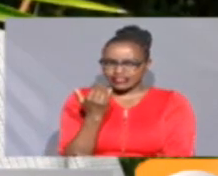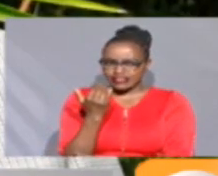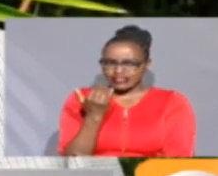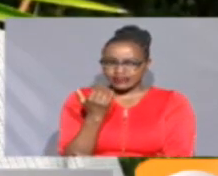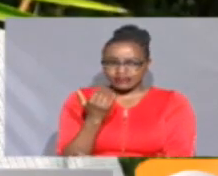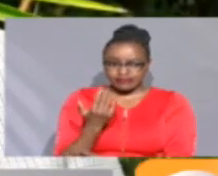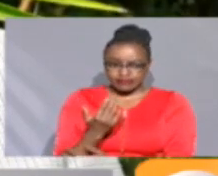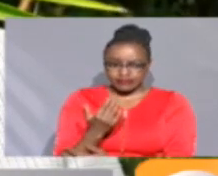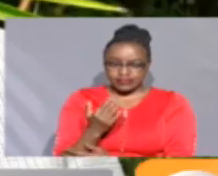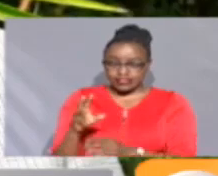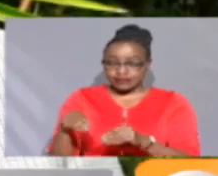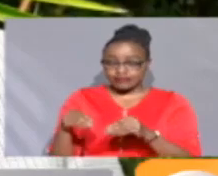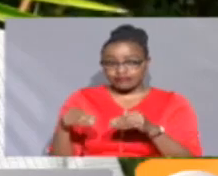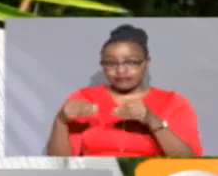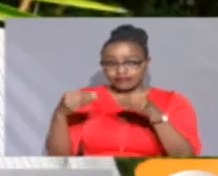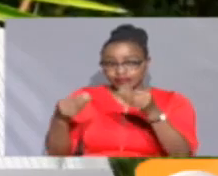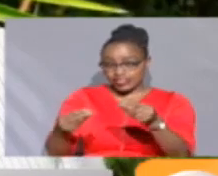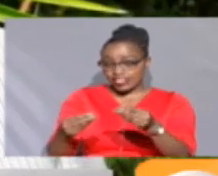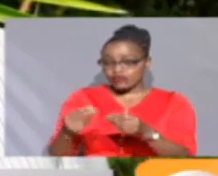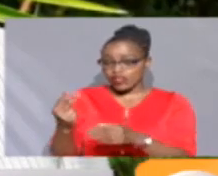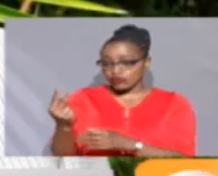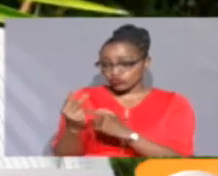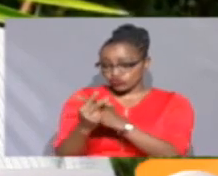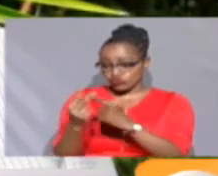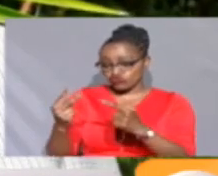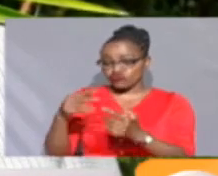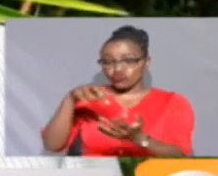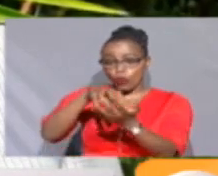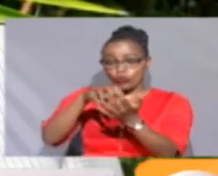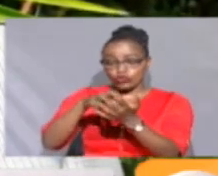having named these gentlemen to those positions,